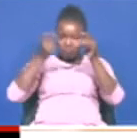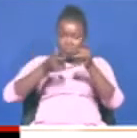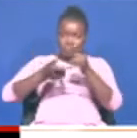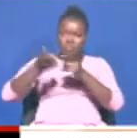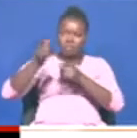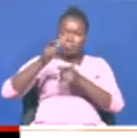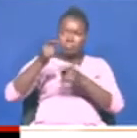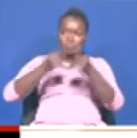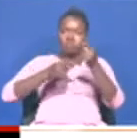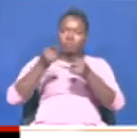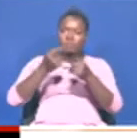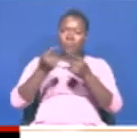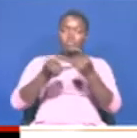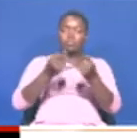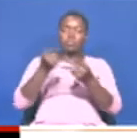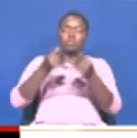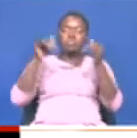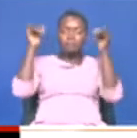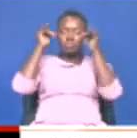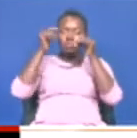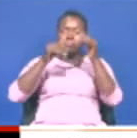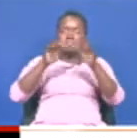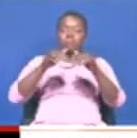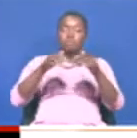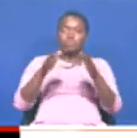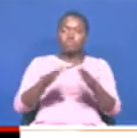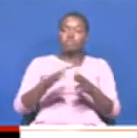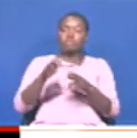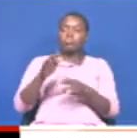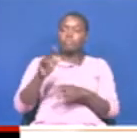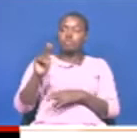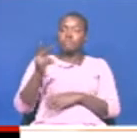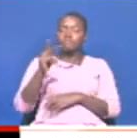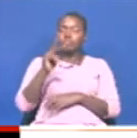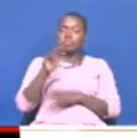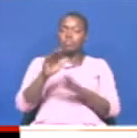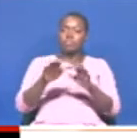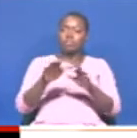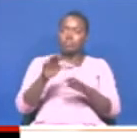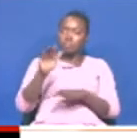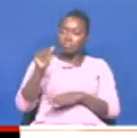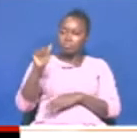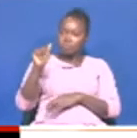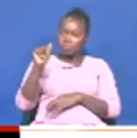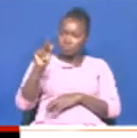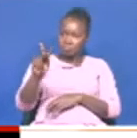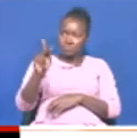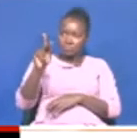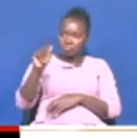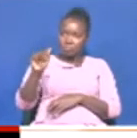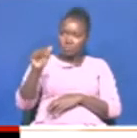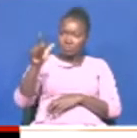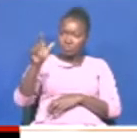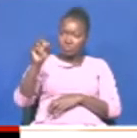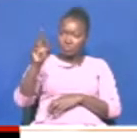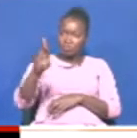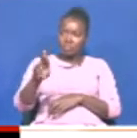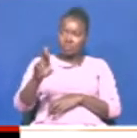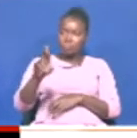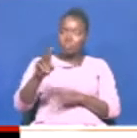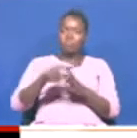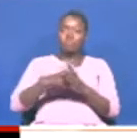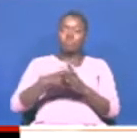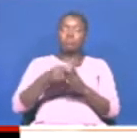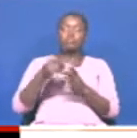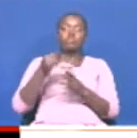among smallholder dairy farmers. The Kenya Agriculture and Livestock Research Organization says the project has already started in Narok County